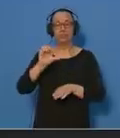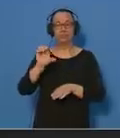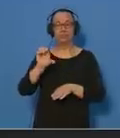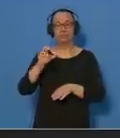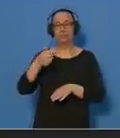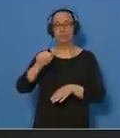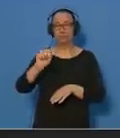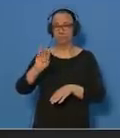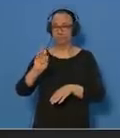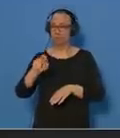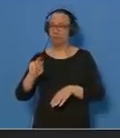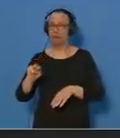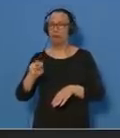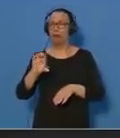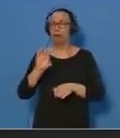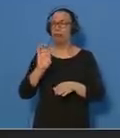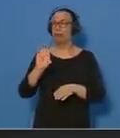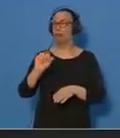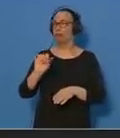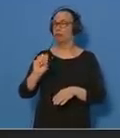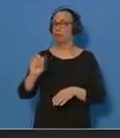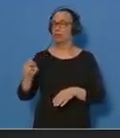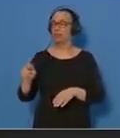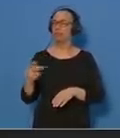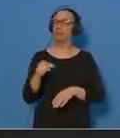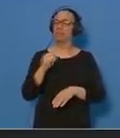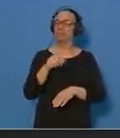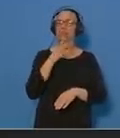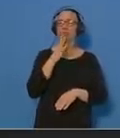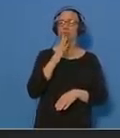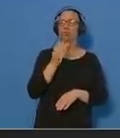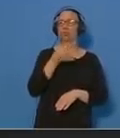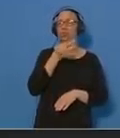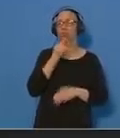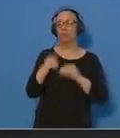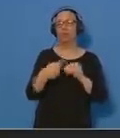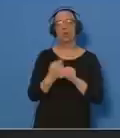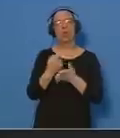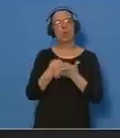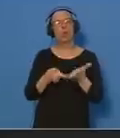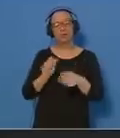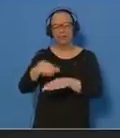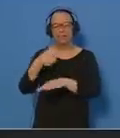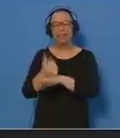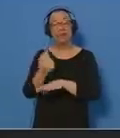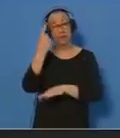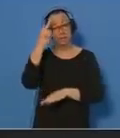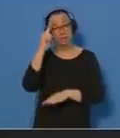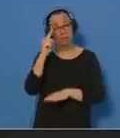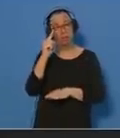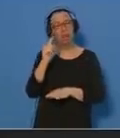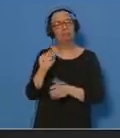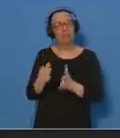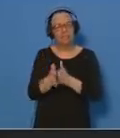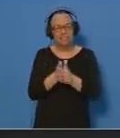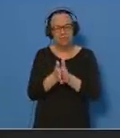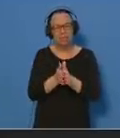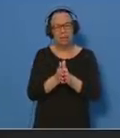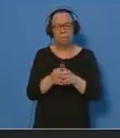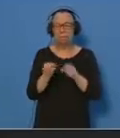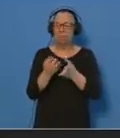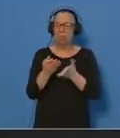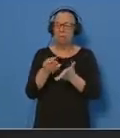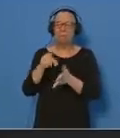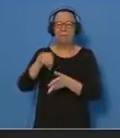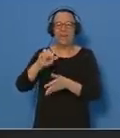on what he's putting together in regards to a stimulus package for the country for after this,